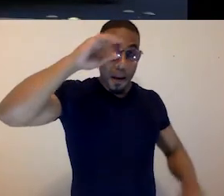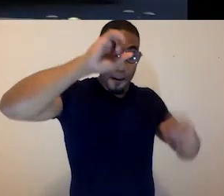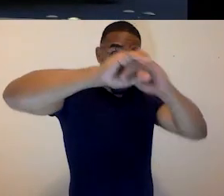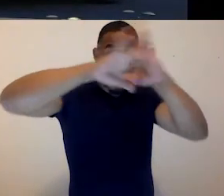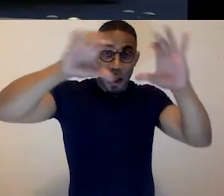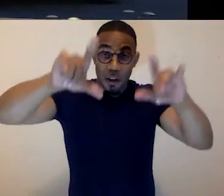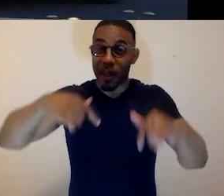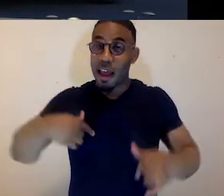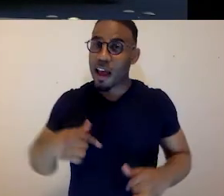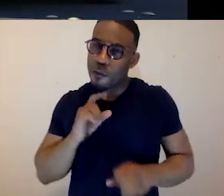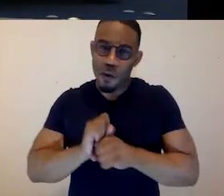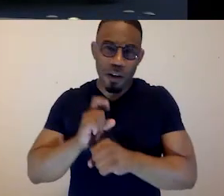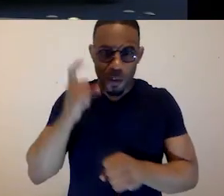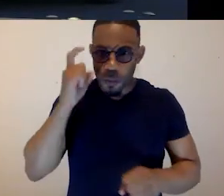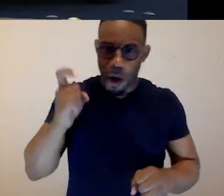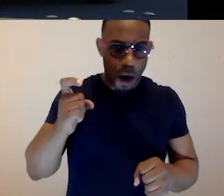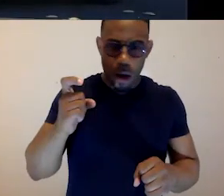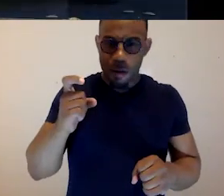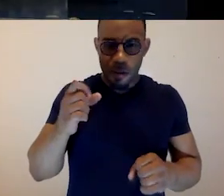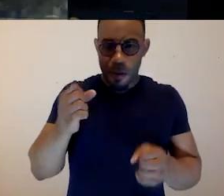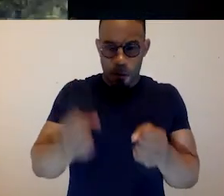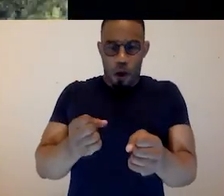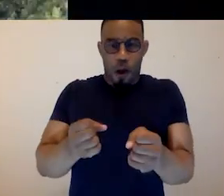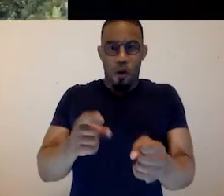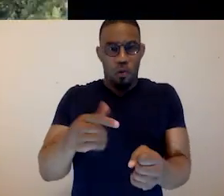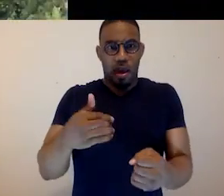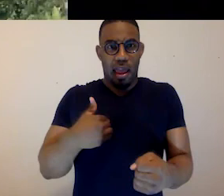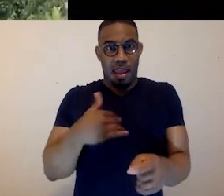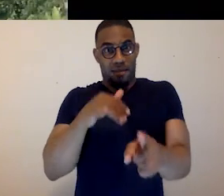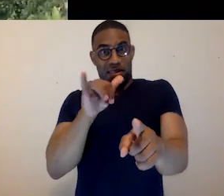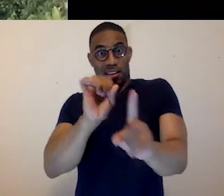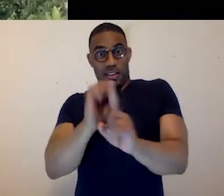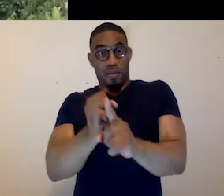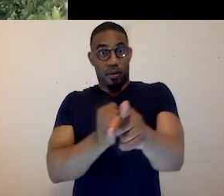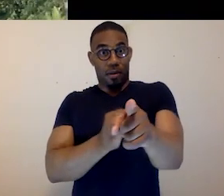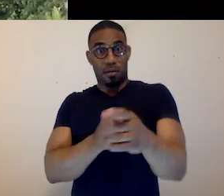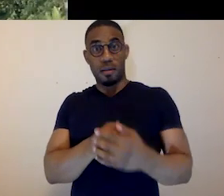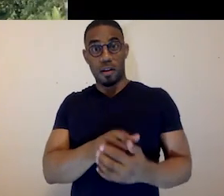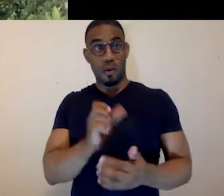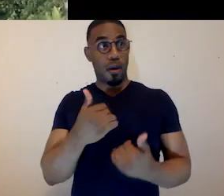have really smart autonomous vehicles and you have this situation.